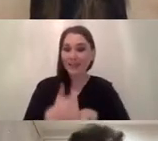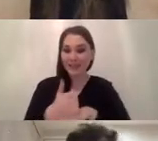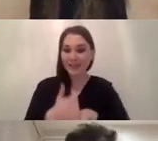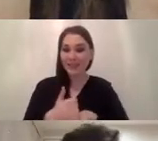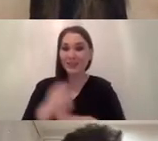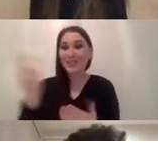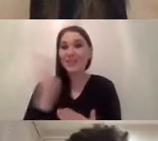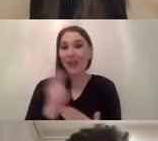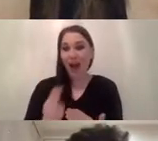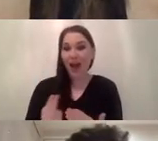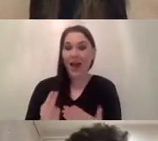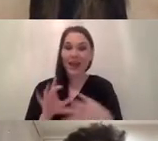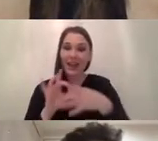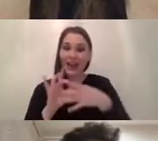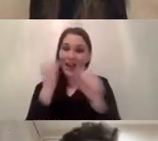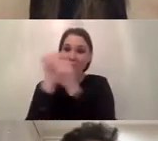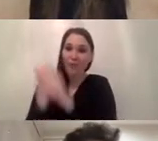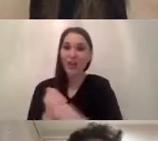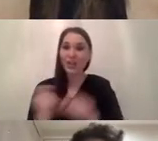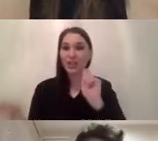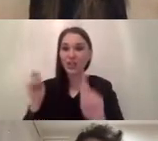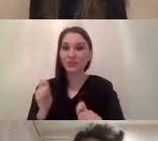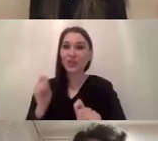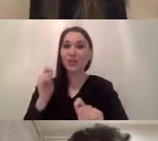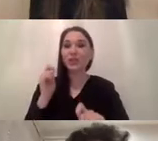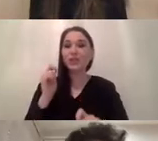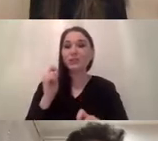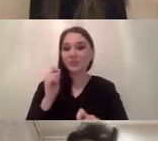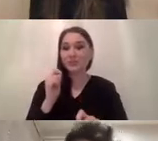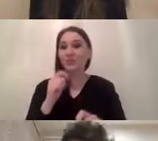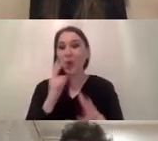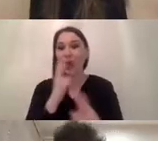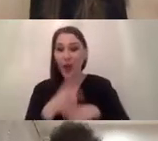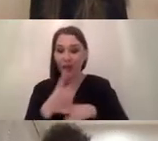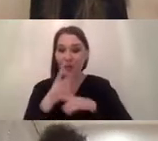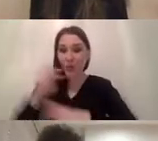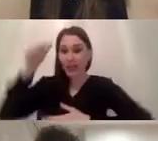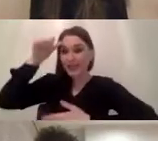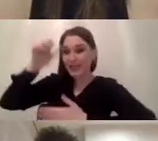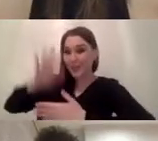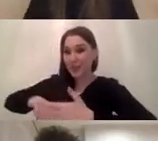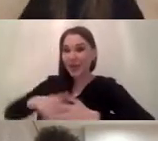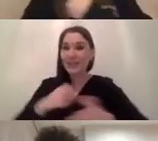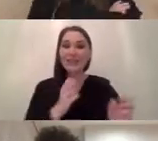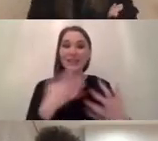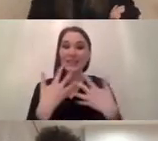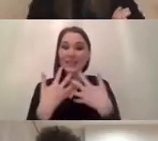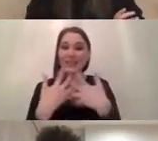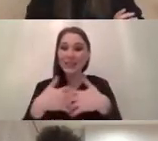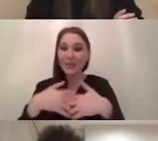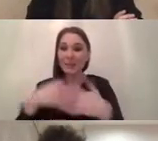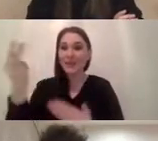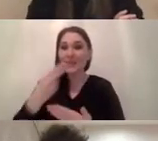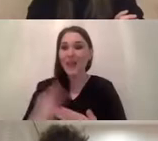Design and Innovation Studios by Infosys. So I look after experience and system design teams at Brilliant